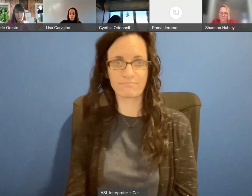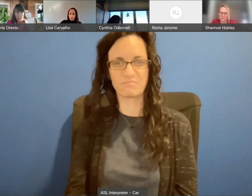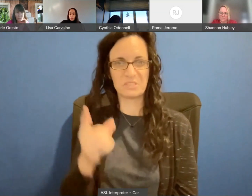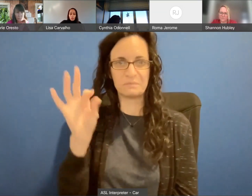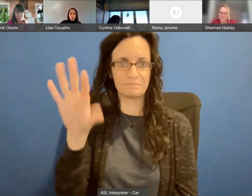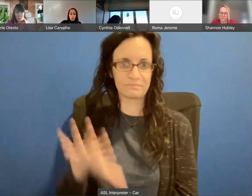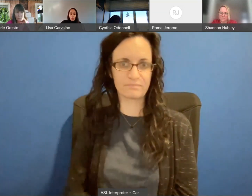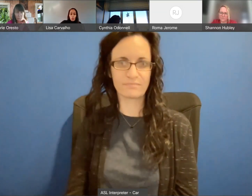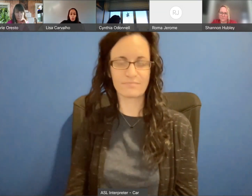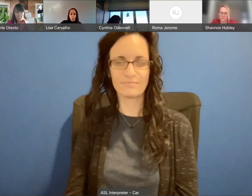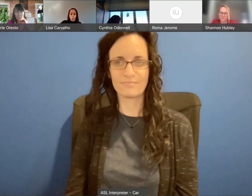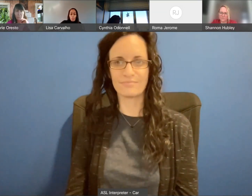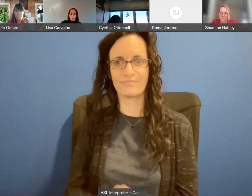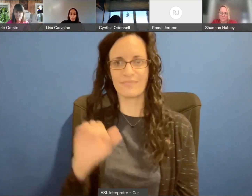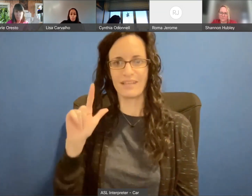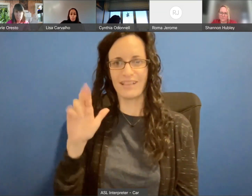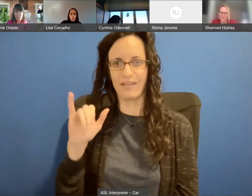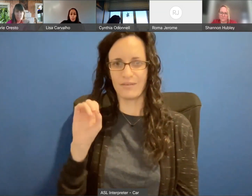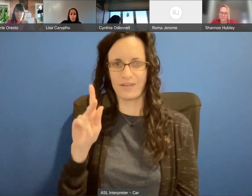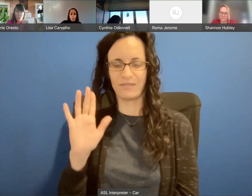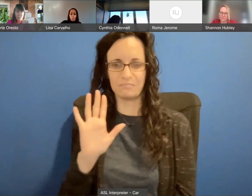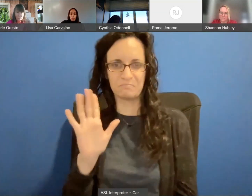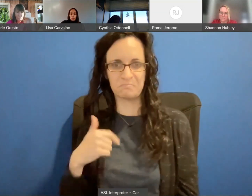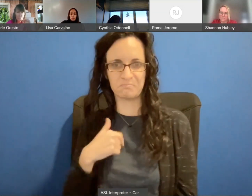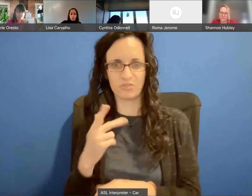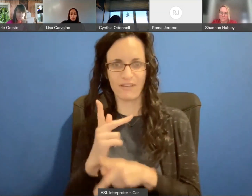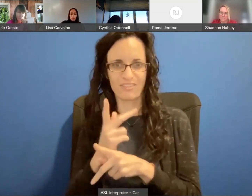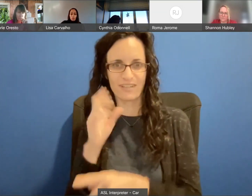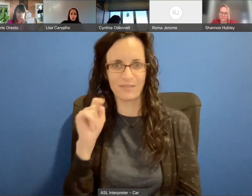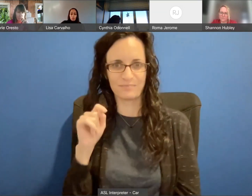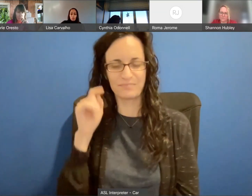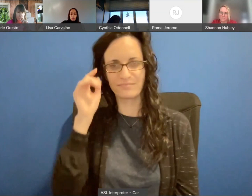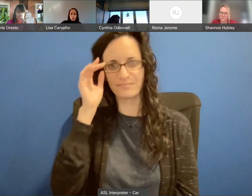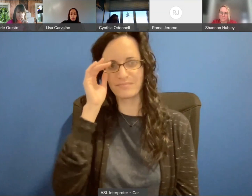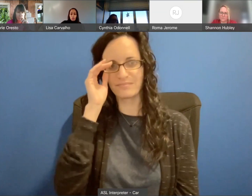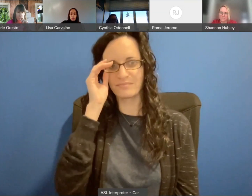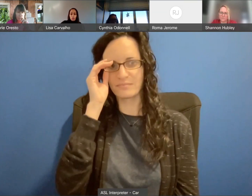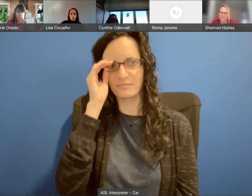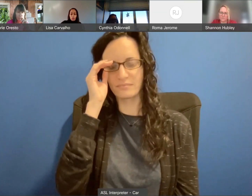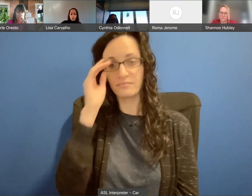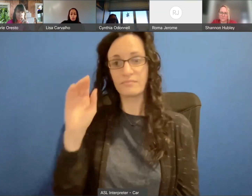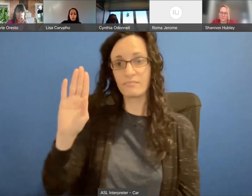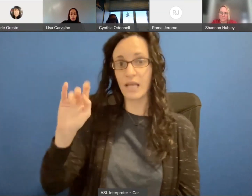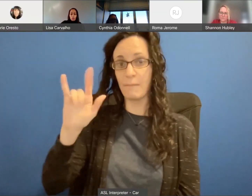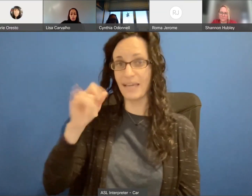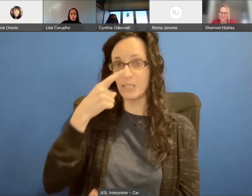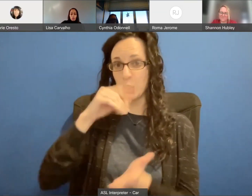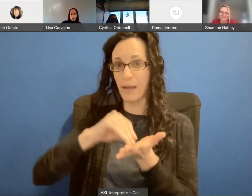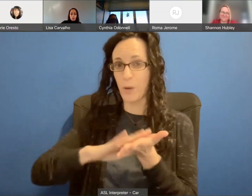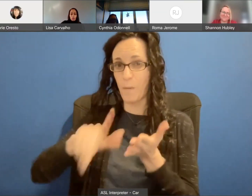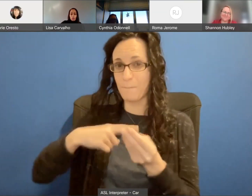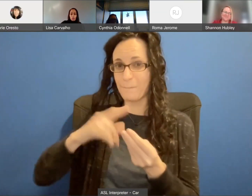out there. Okay. We'll see if there's a way we can figure that out. Yep. No problem. Becky, can I ask you to jot a note about that?